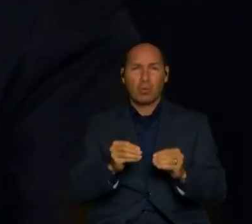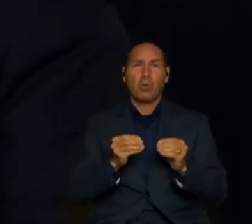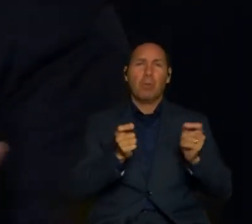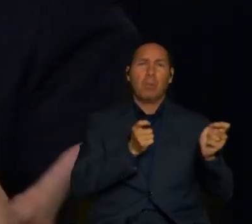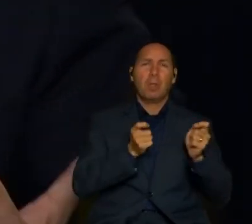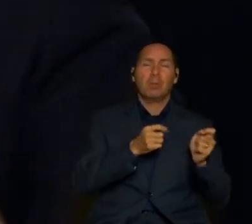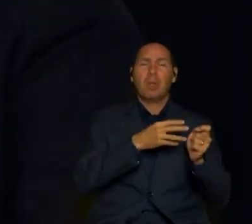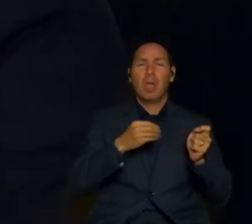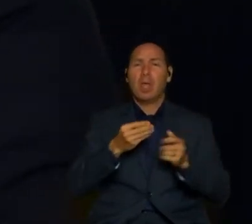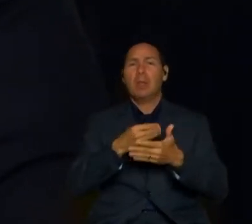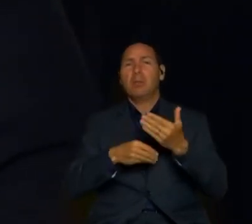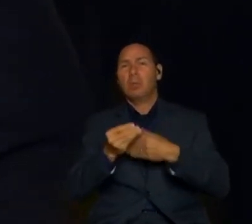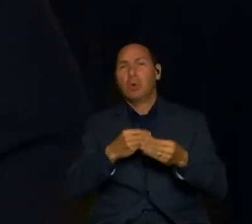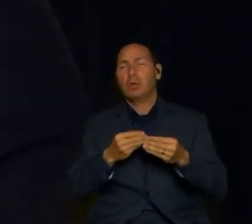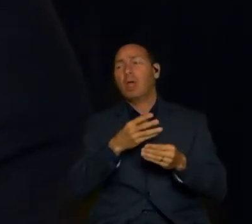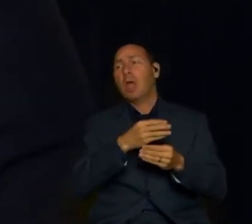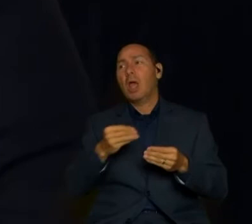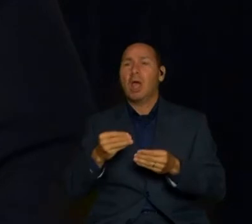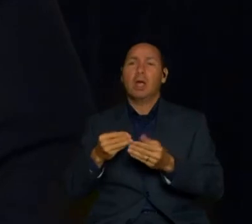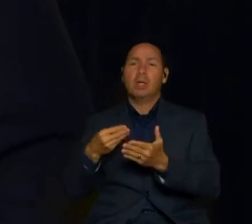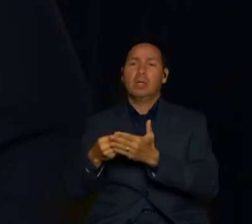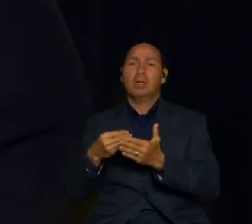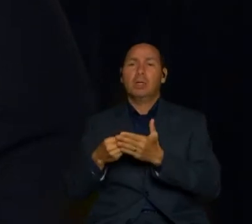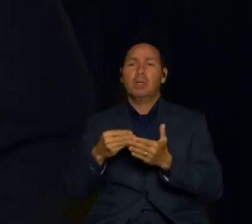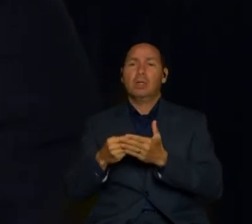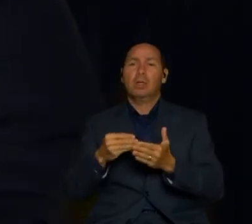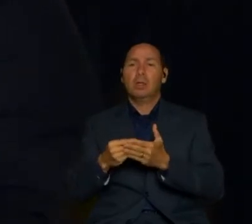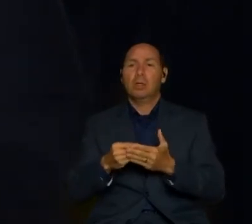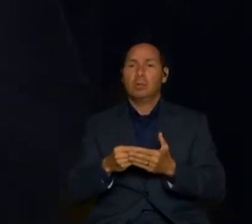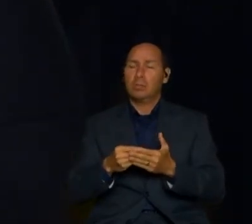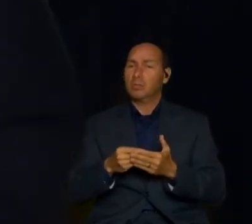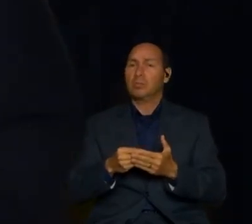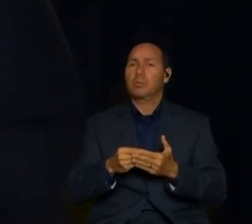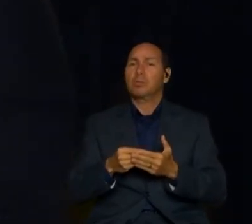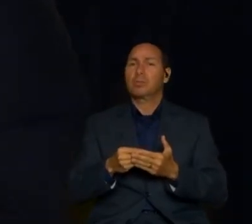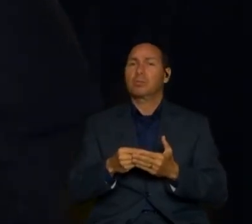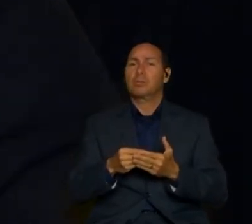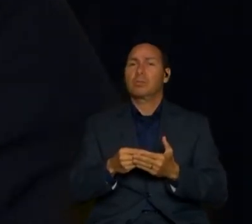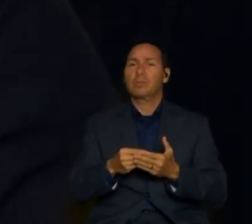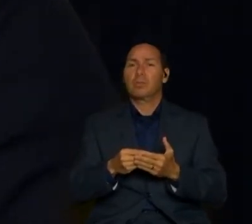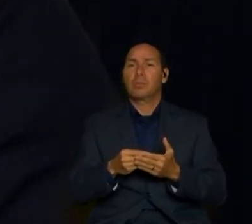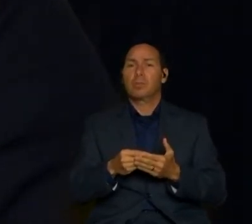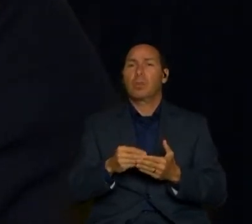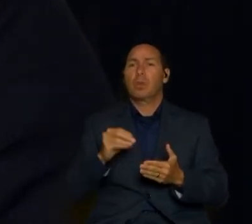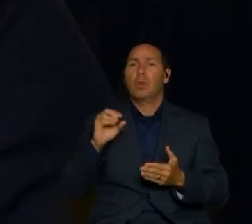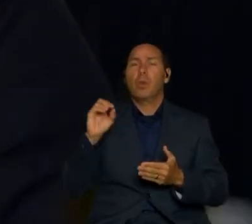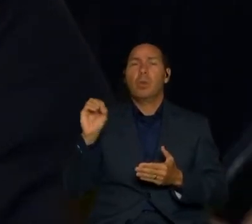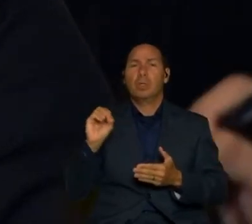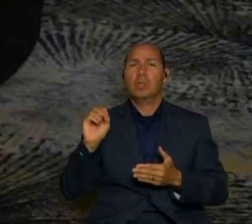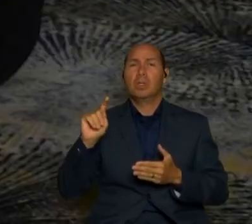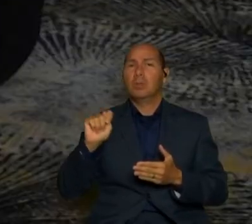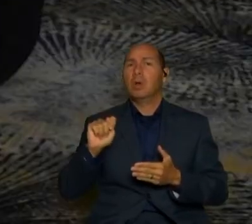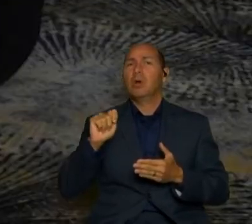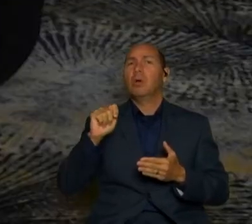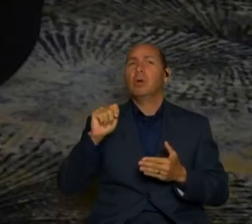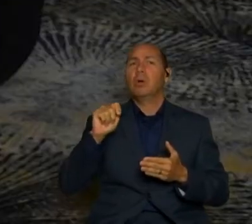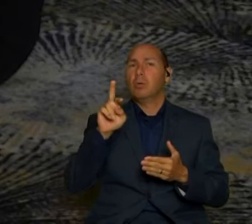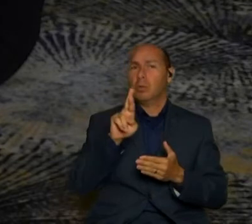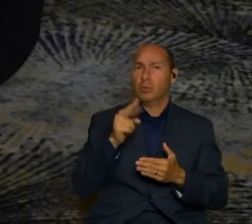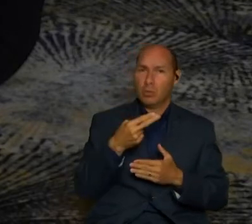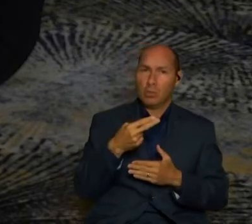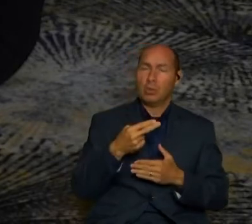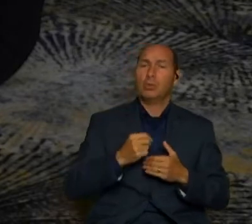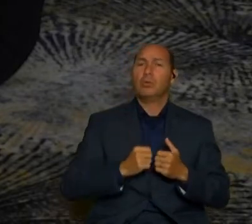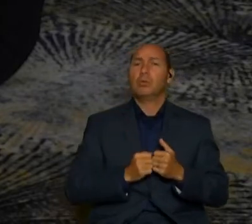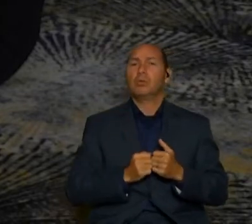for Treasury, and now with OATRH, to be at the center of this reform. Great. Zaira, in